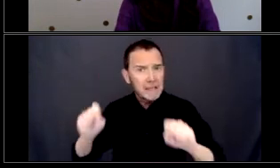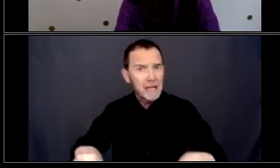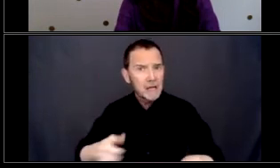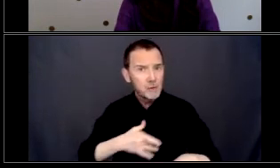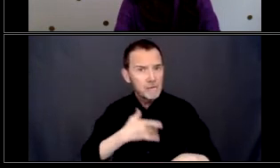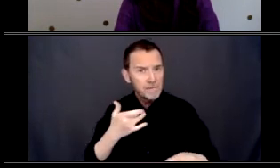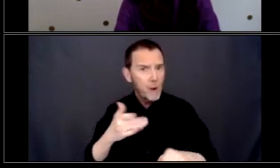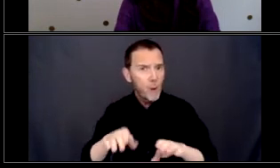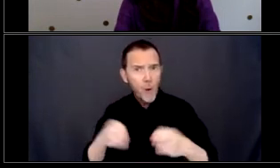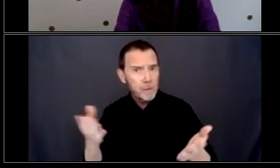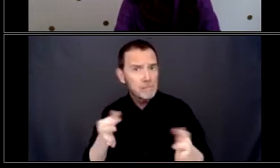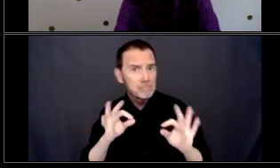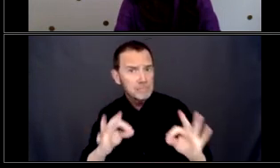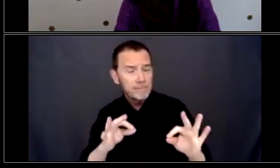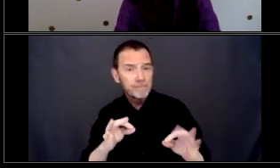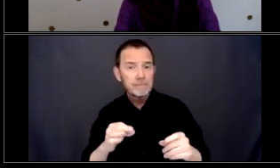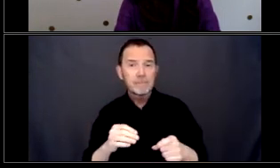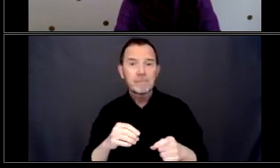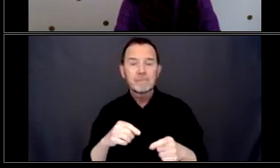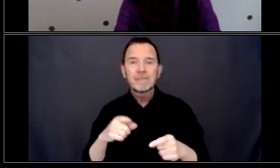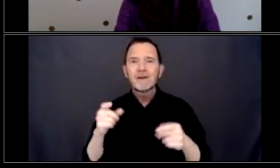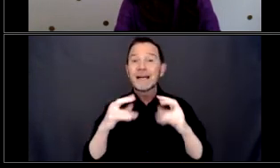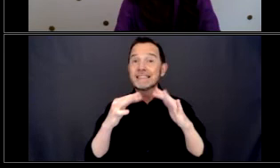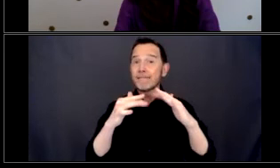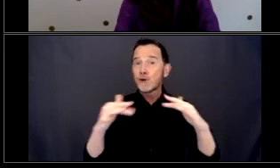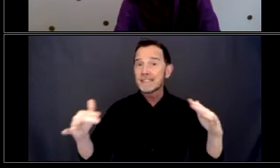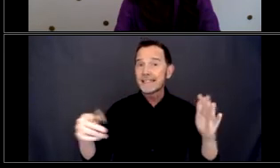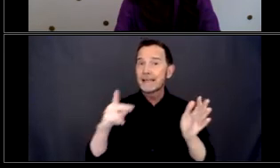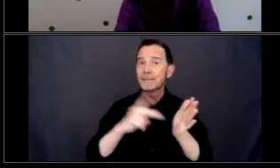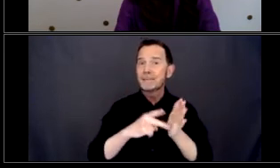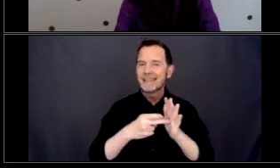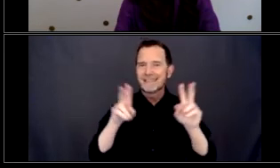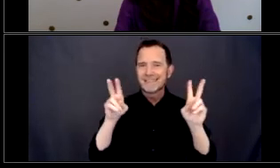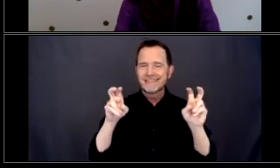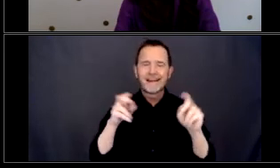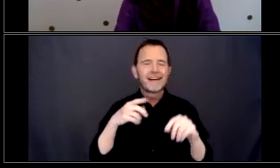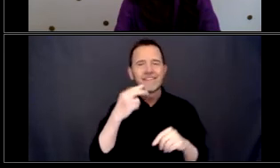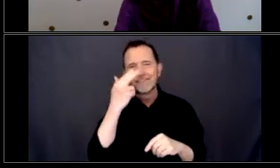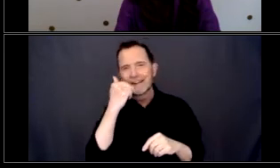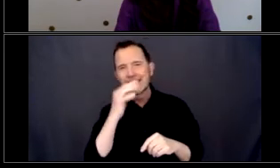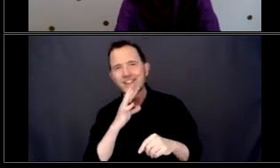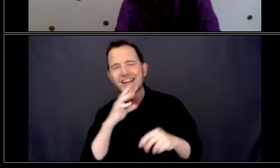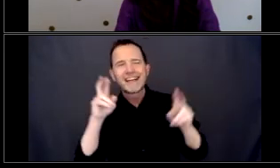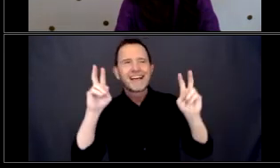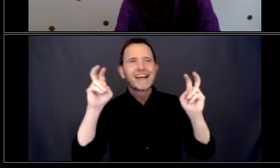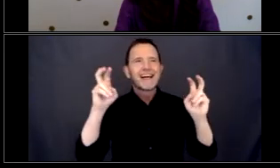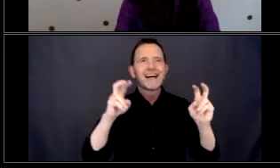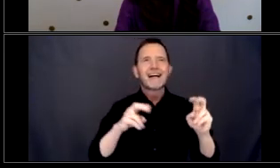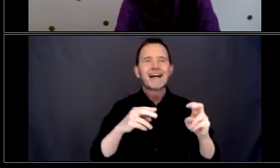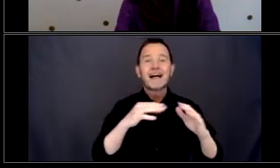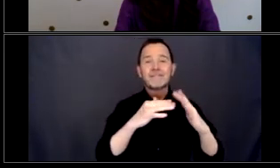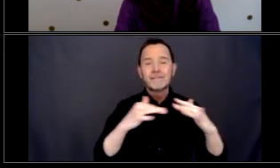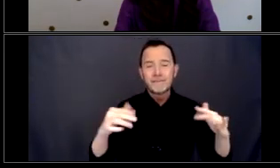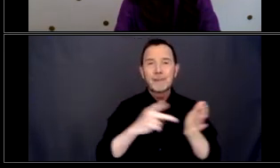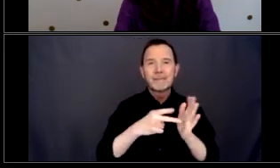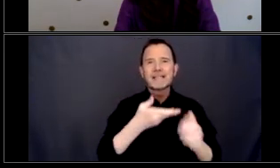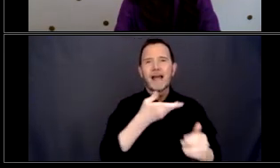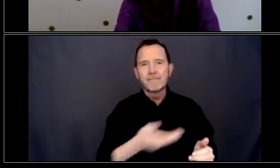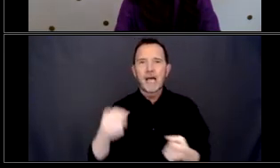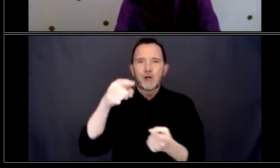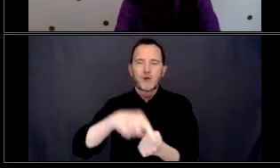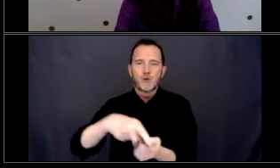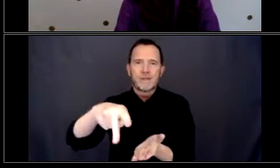diversity is being invited to the dance. Inclusion is being asked to dance, and belonging means